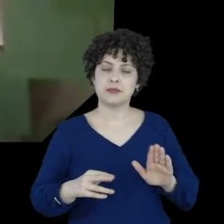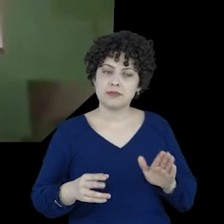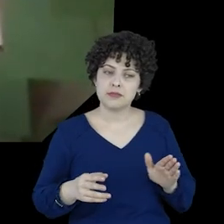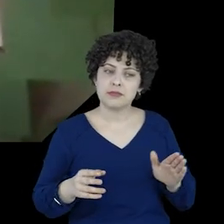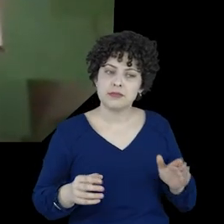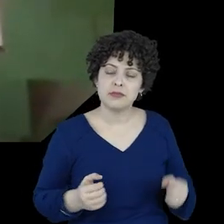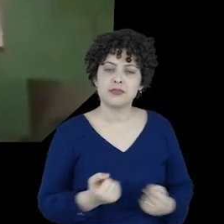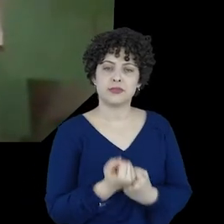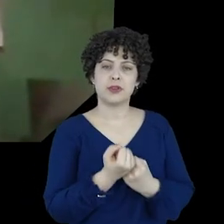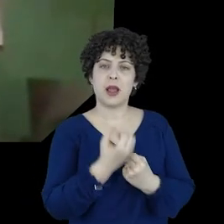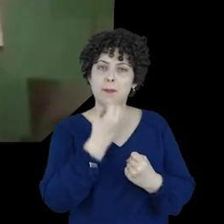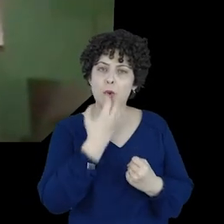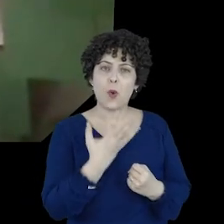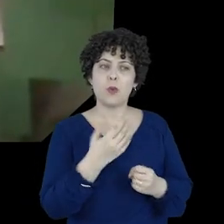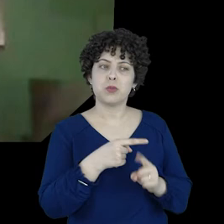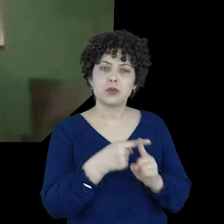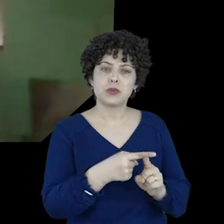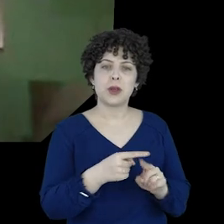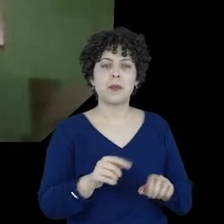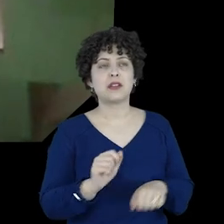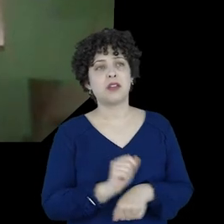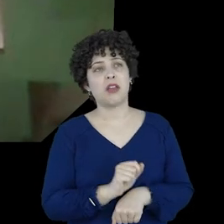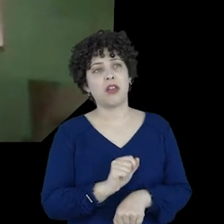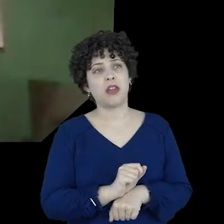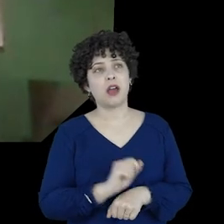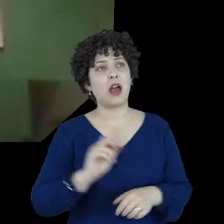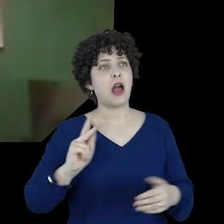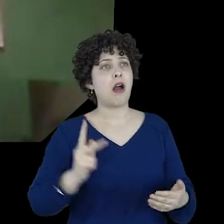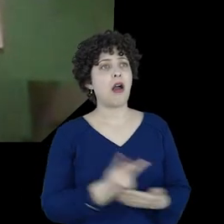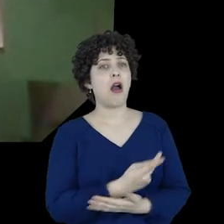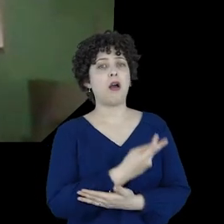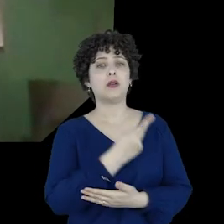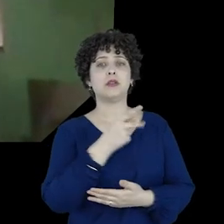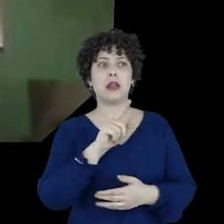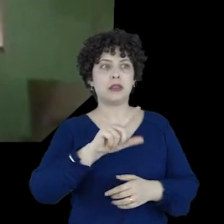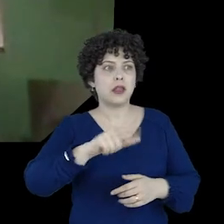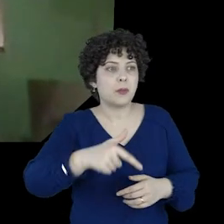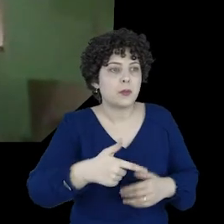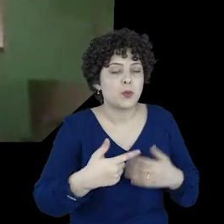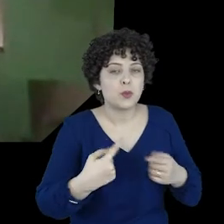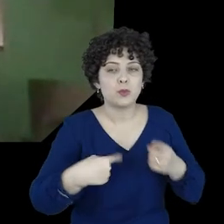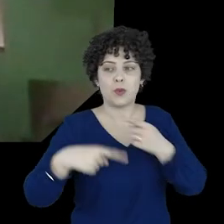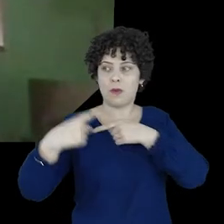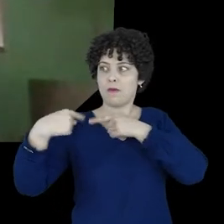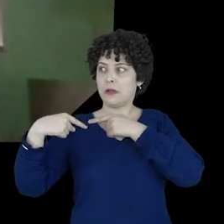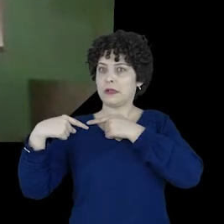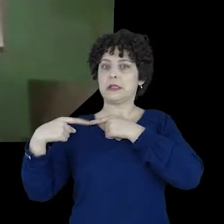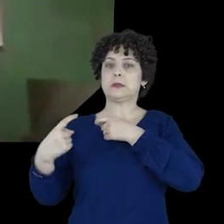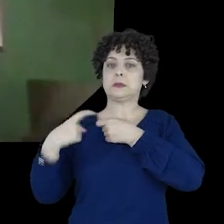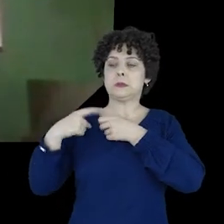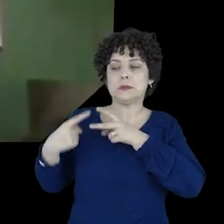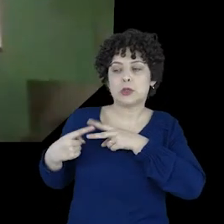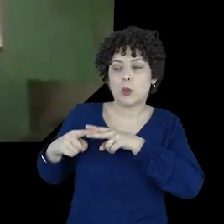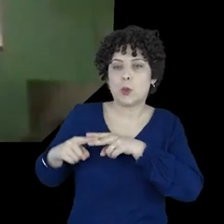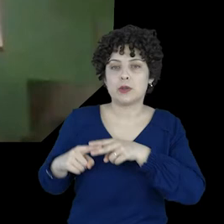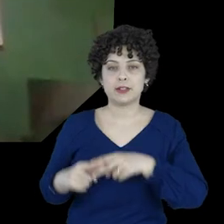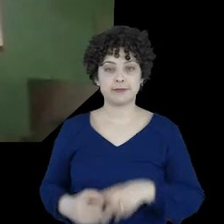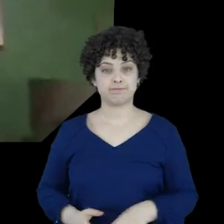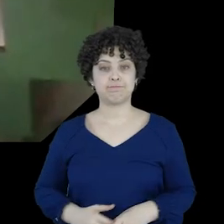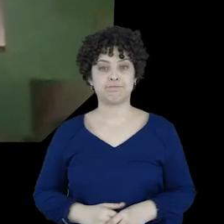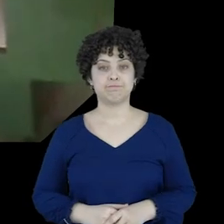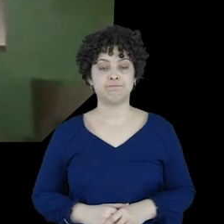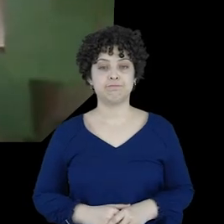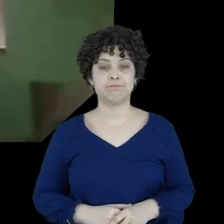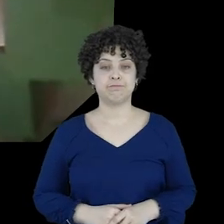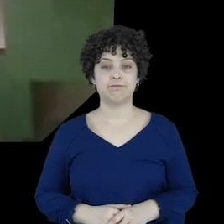initiatives that will be proactive enough rather than waiting for the thing to happen for us to now be going back